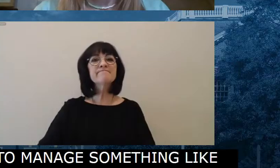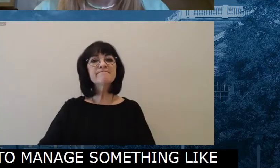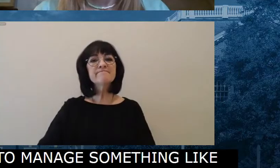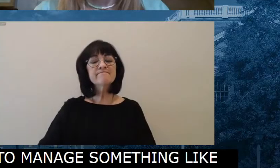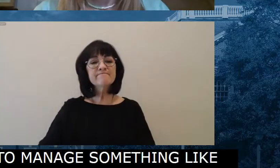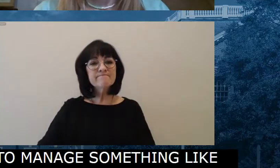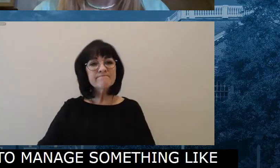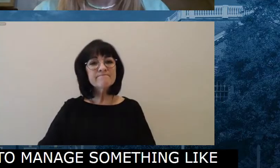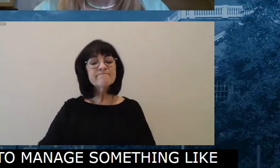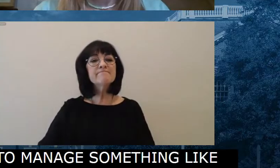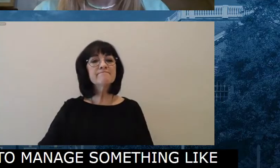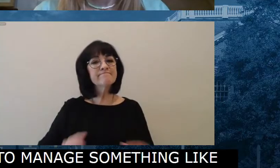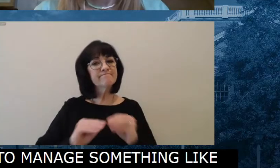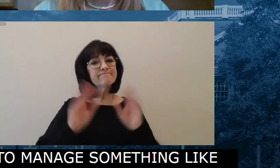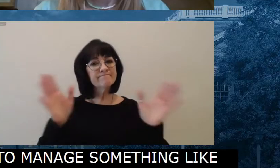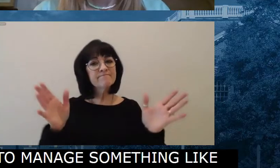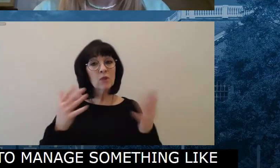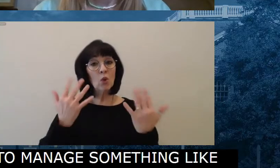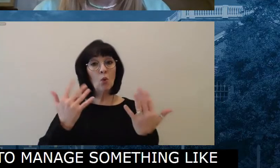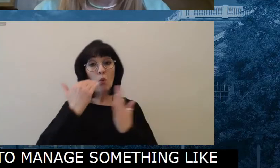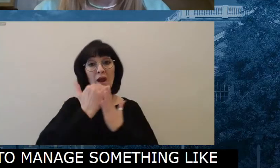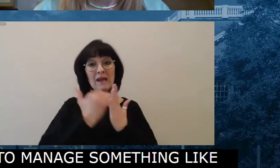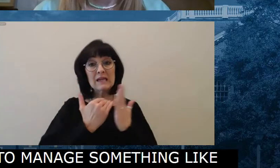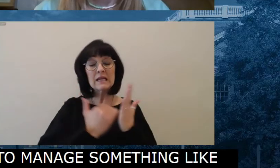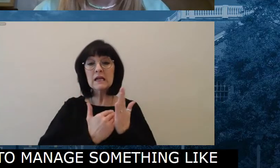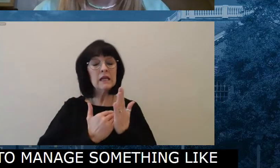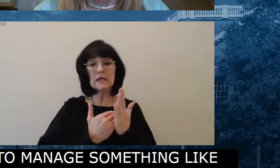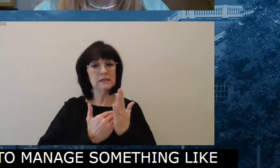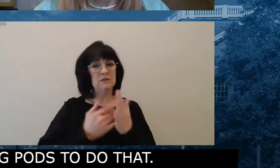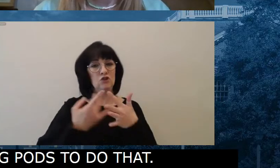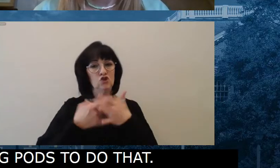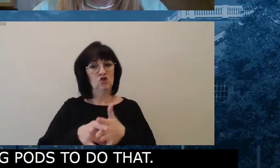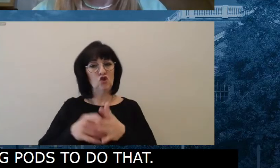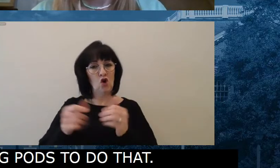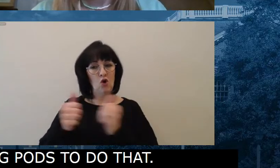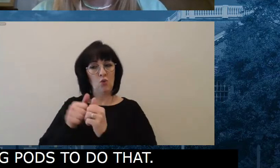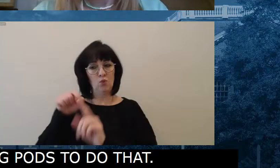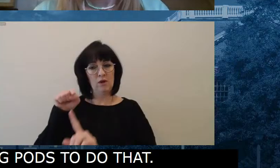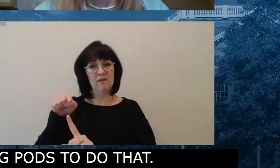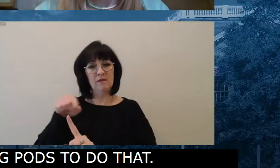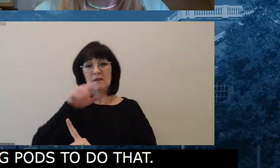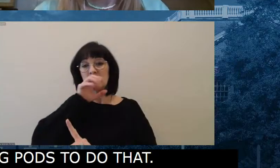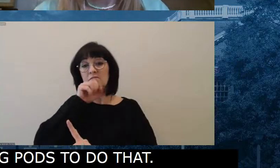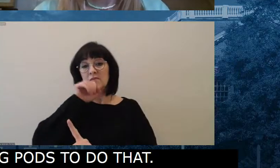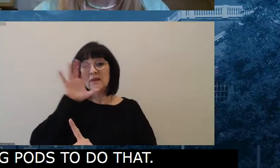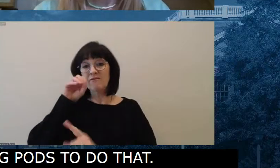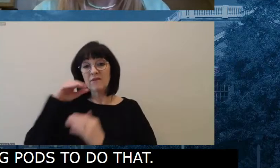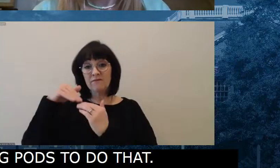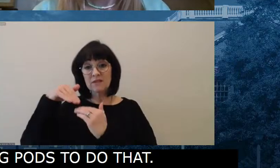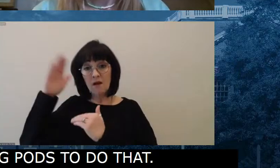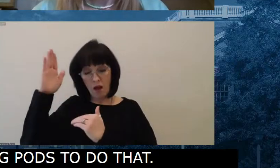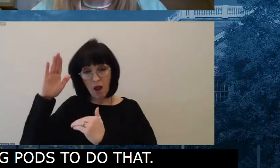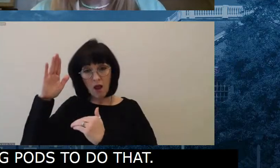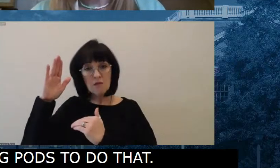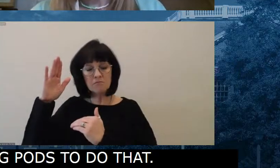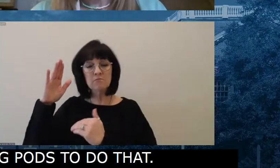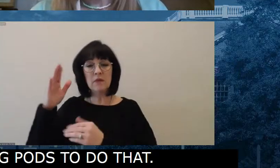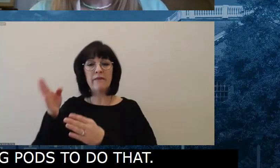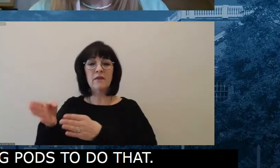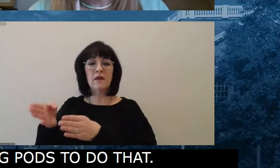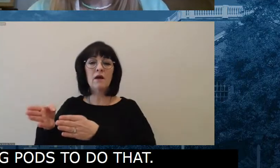waiting list that starts with 50 and older and then moves younger and younger will be an opportunity for those folks as